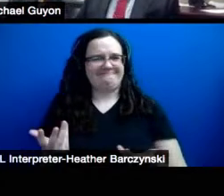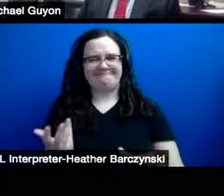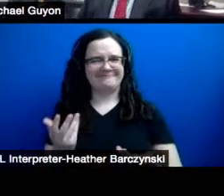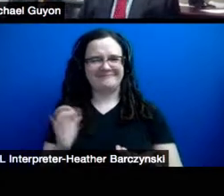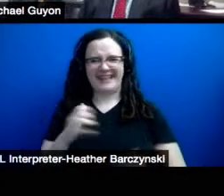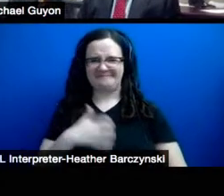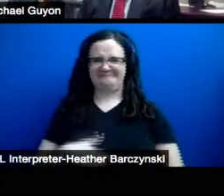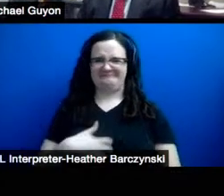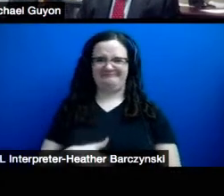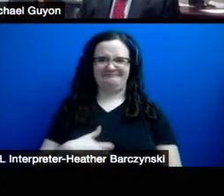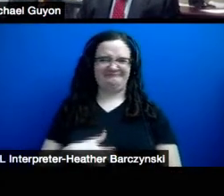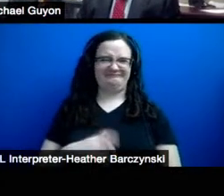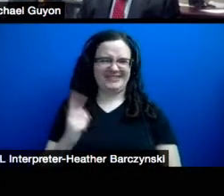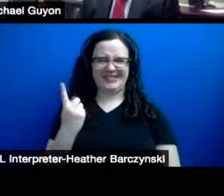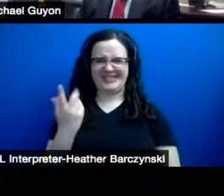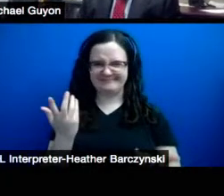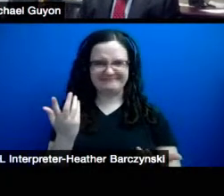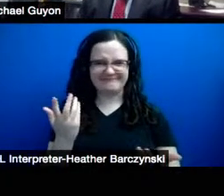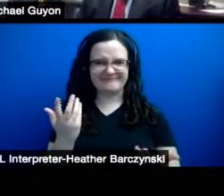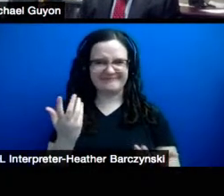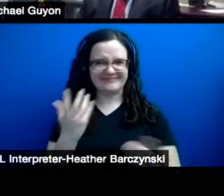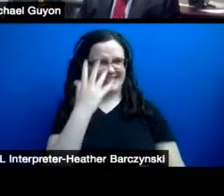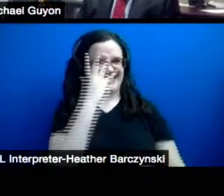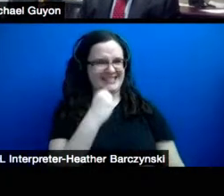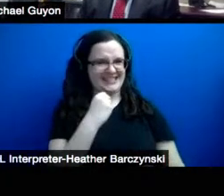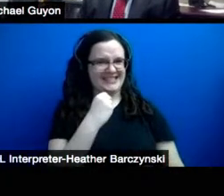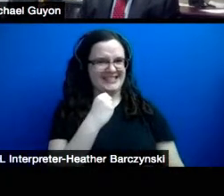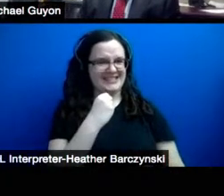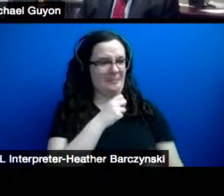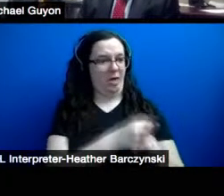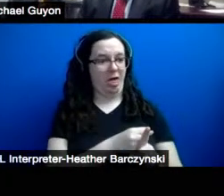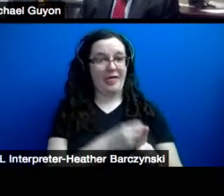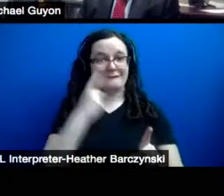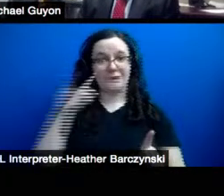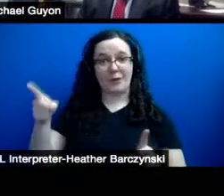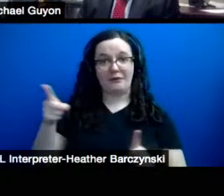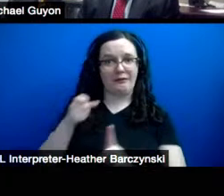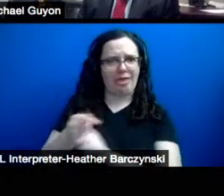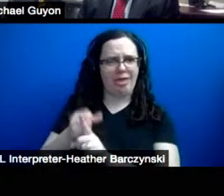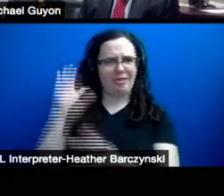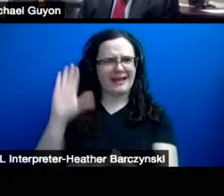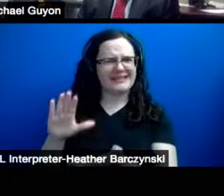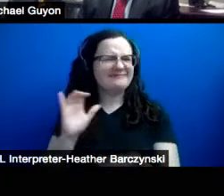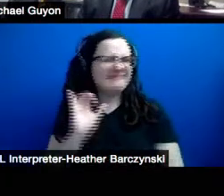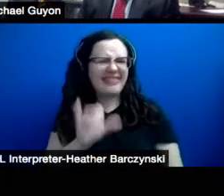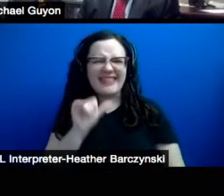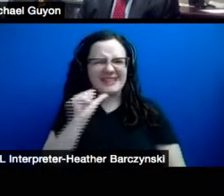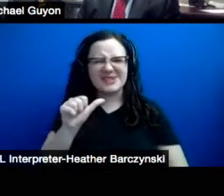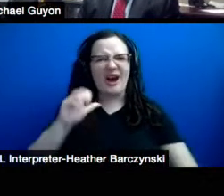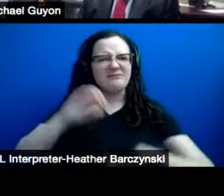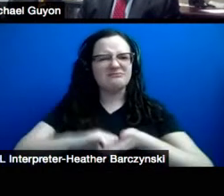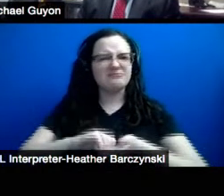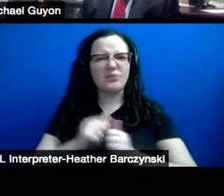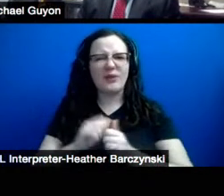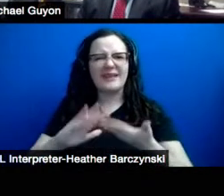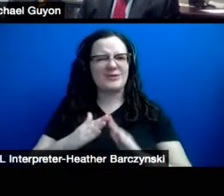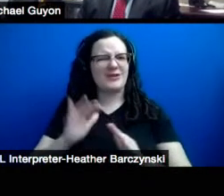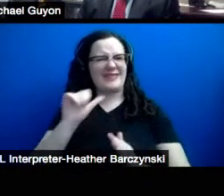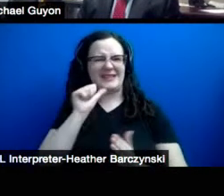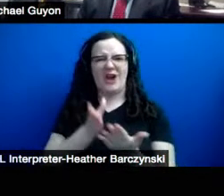gross in my mind. And that's not working with the community. That's not being transparent. And, you know,